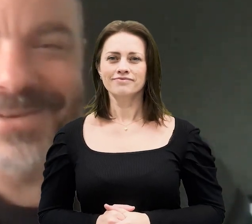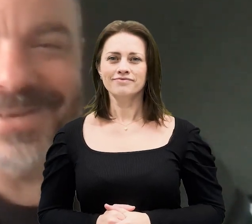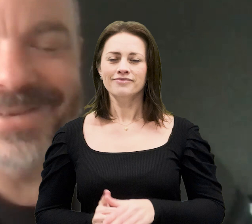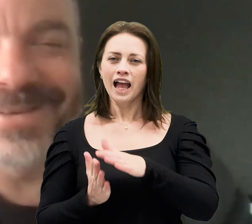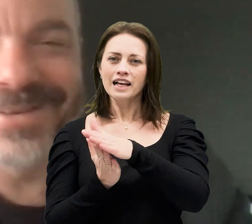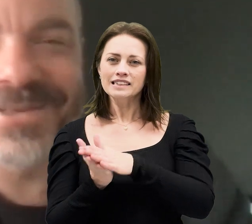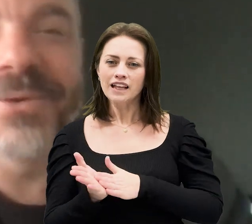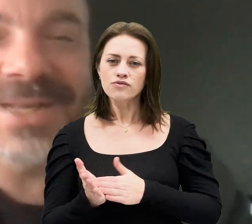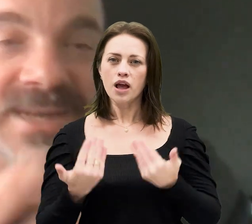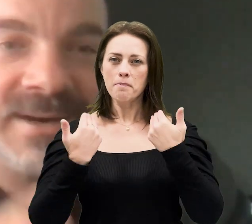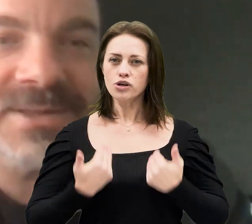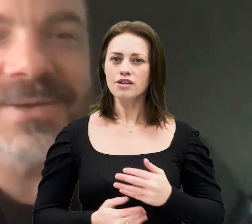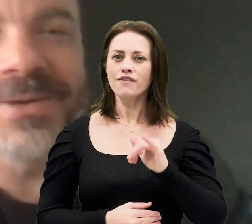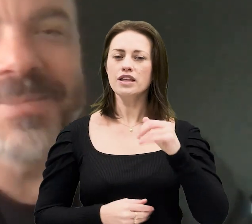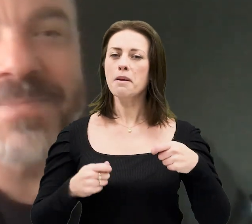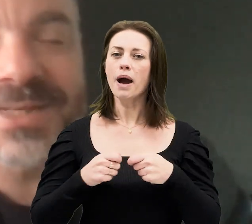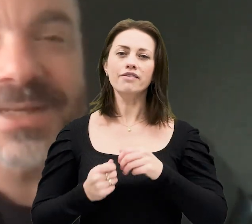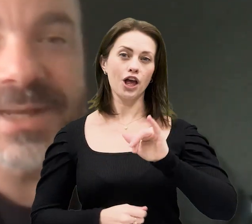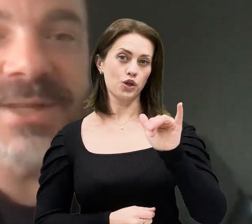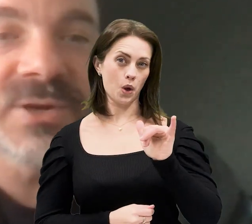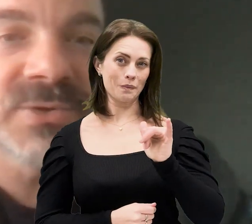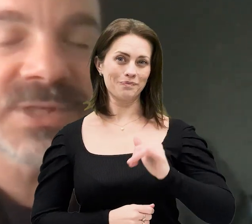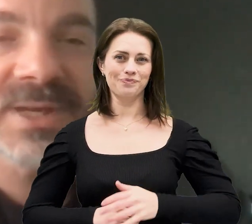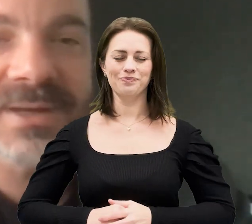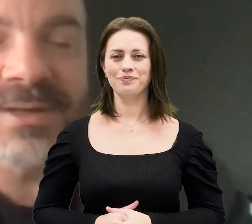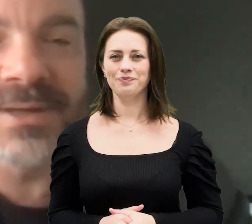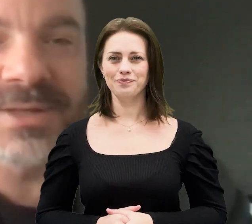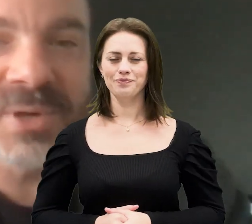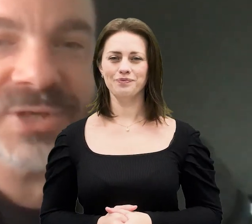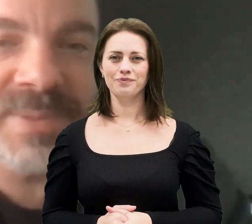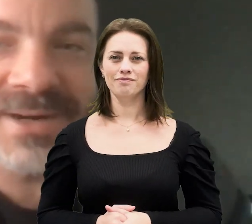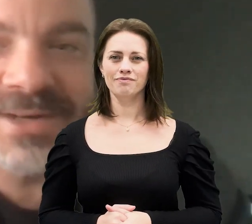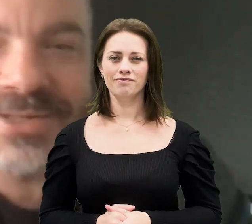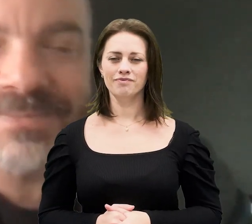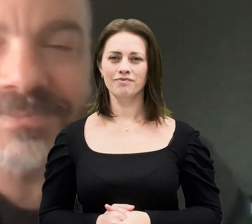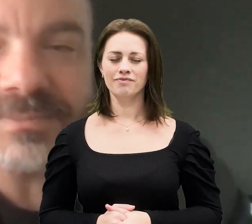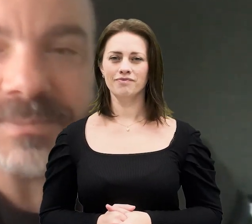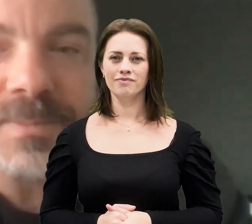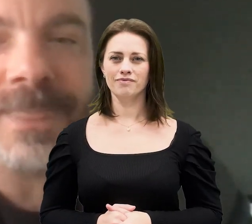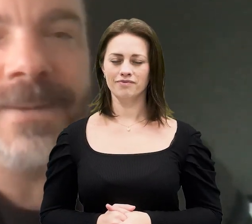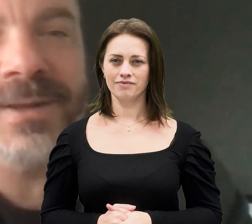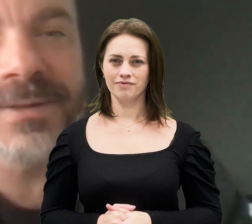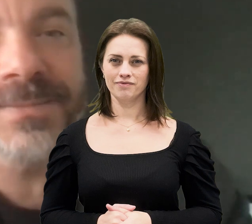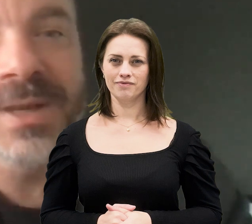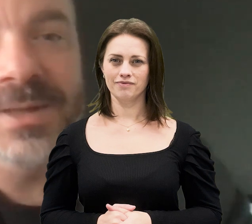first of all, so let's start by introducing the project partners.